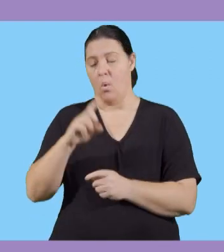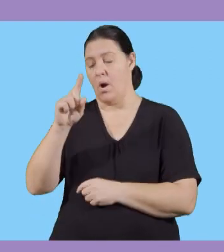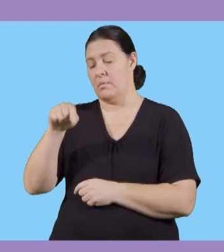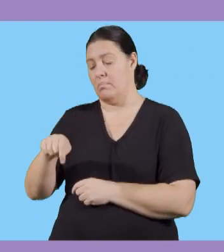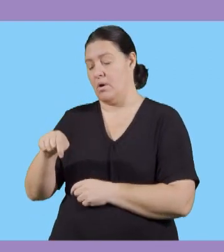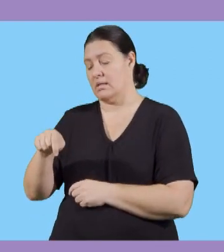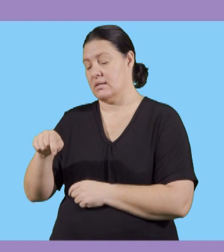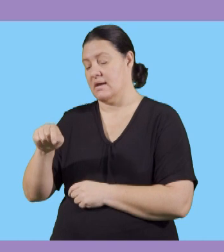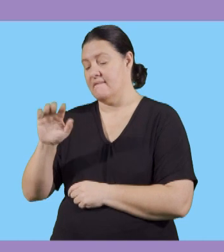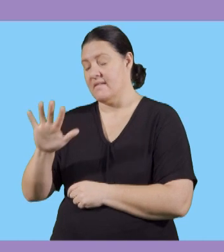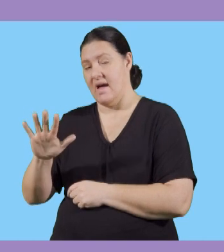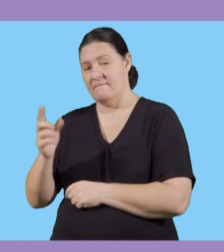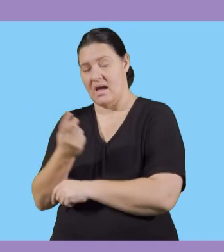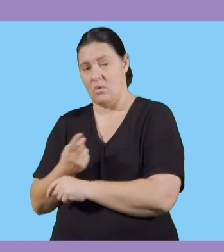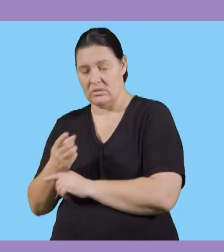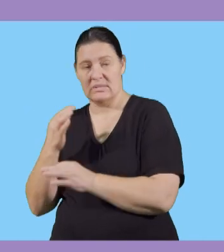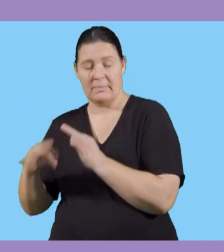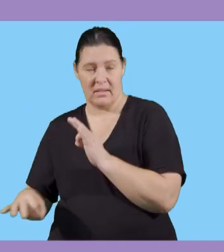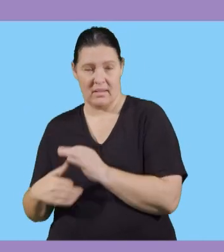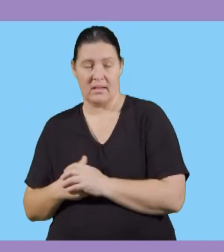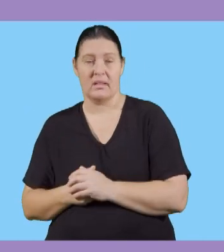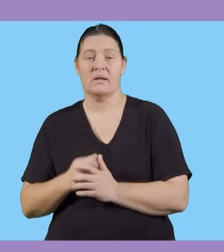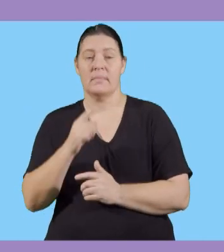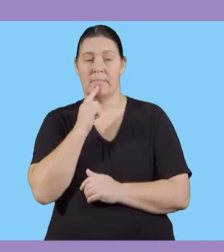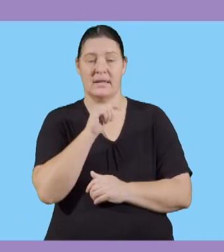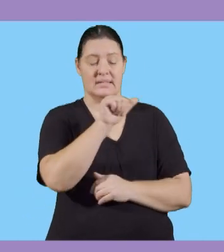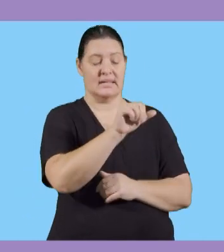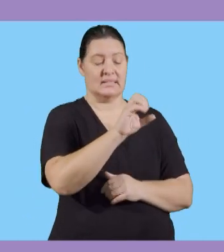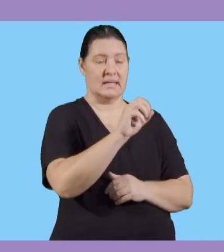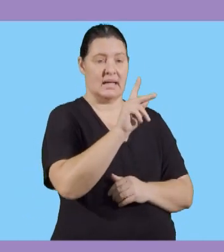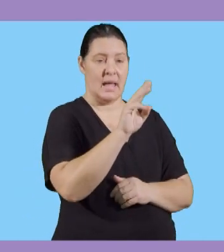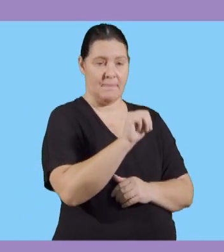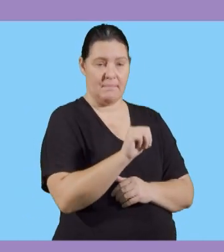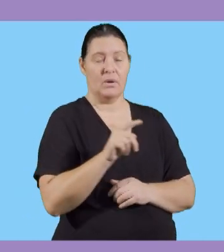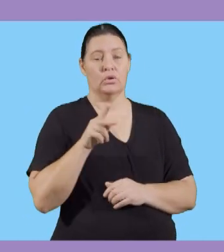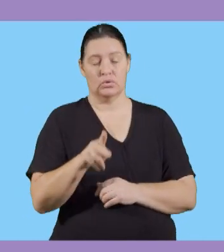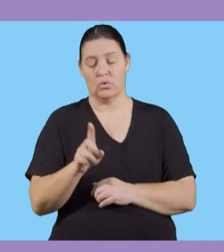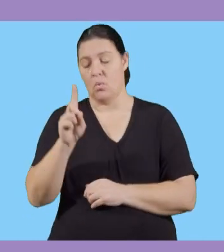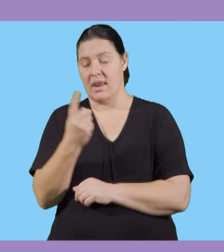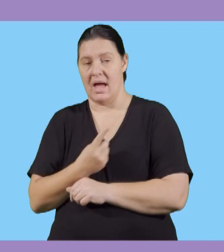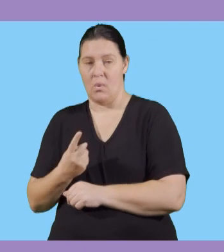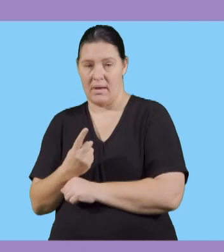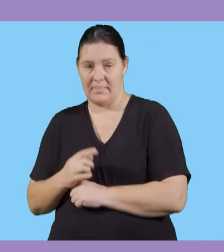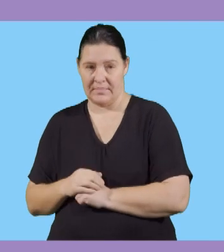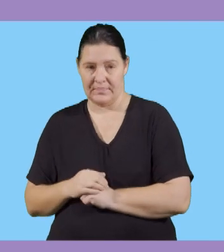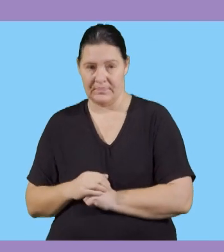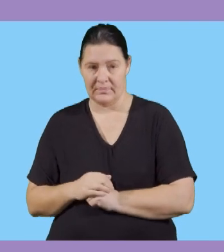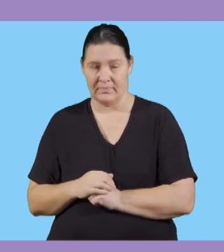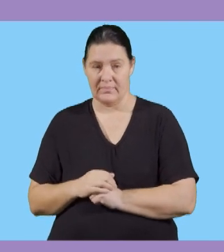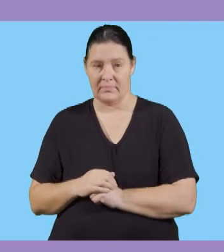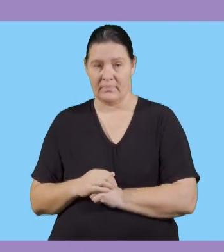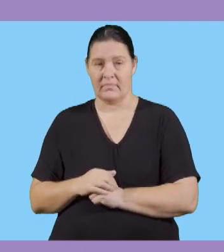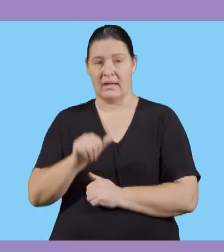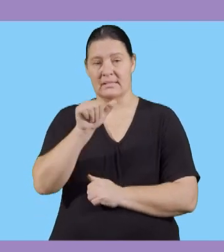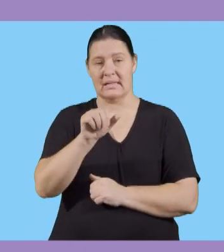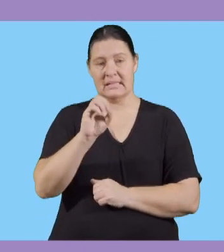But then when we simplify that rate, that is going to be 60 kilometers is to 1 hour. That is 60